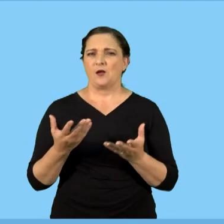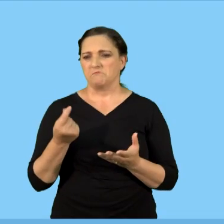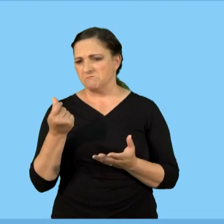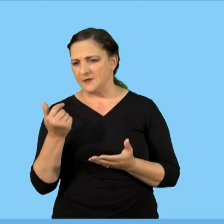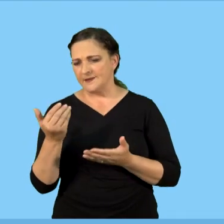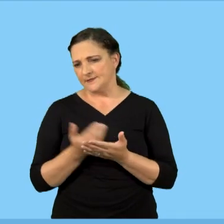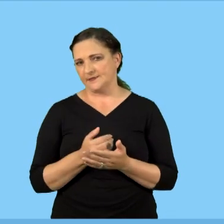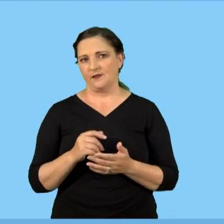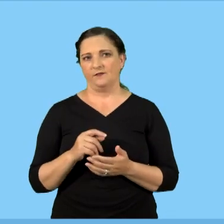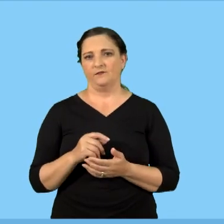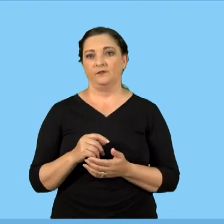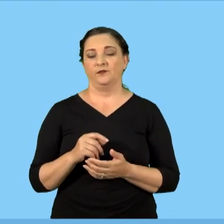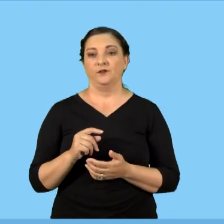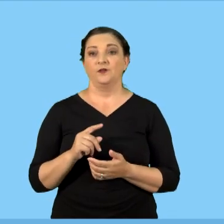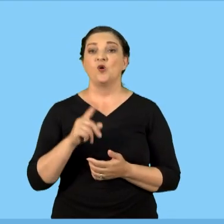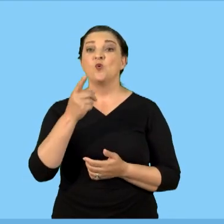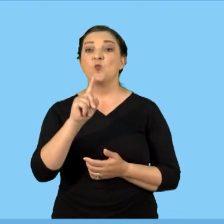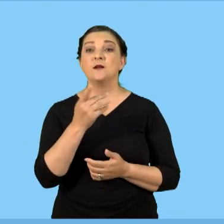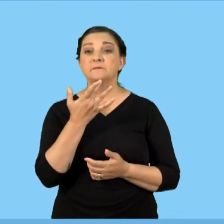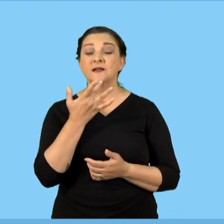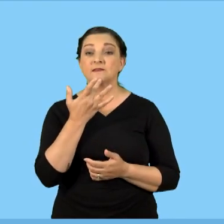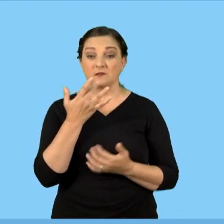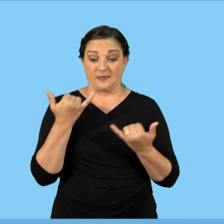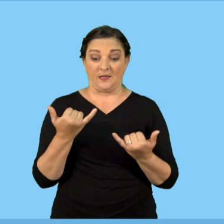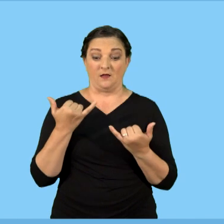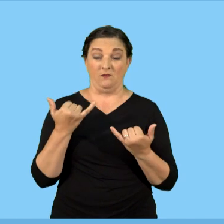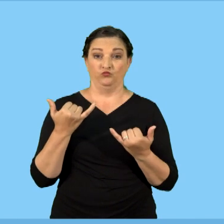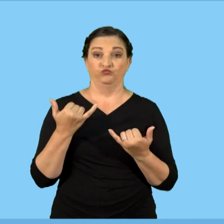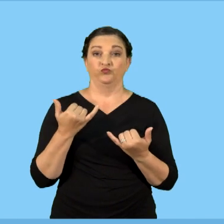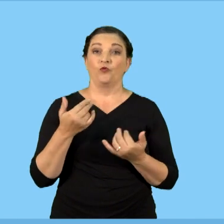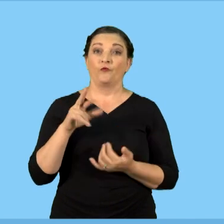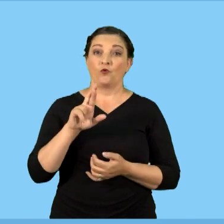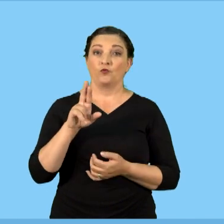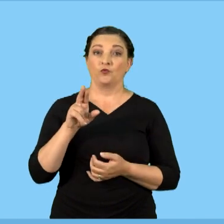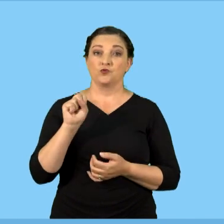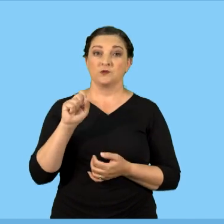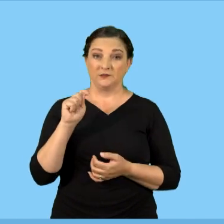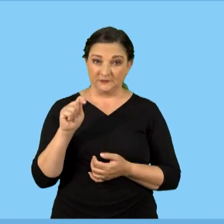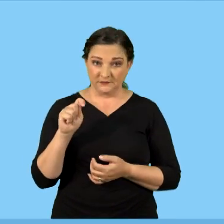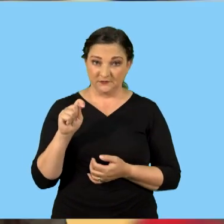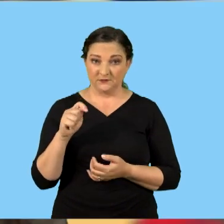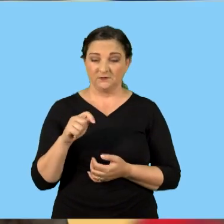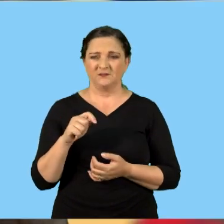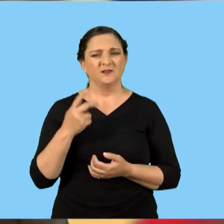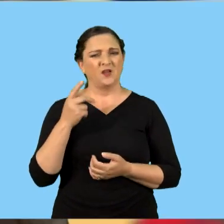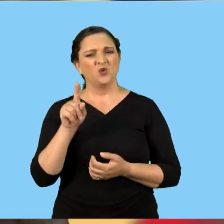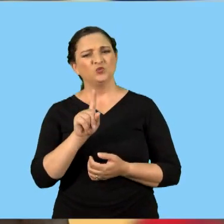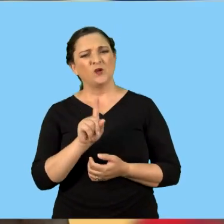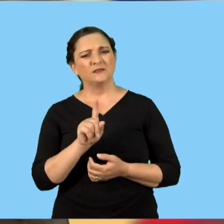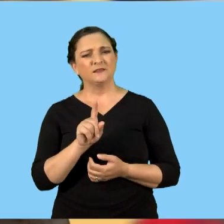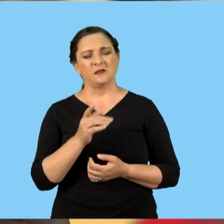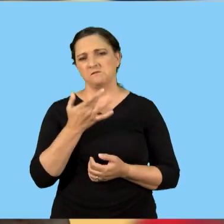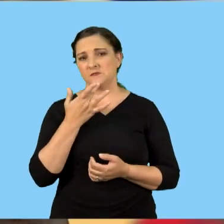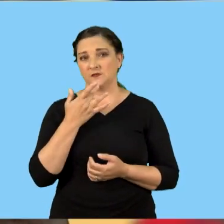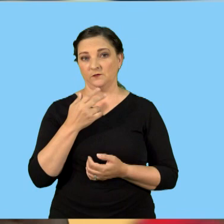it? How can you then save the money? Which metal is involved in rusting? So when rusting